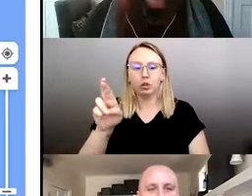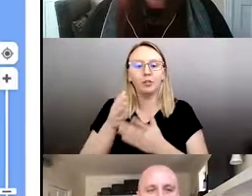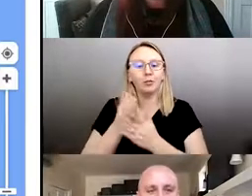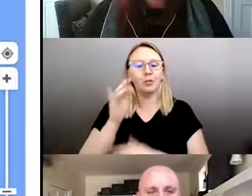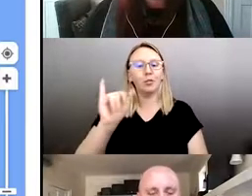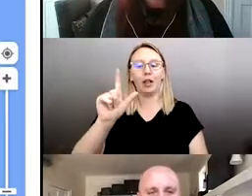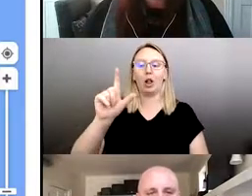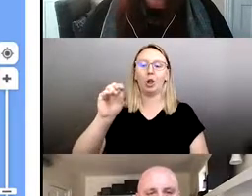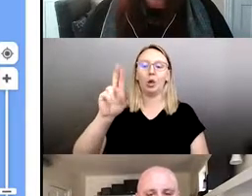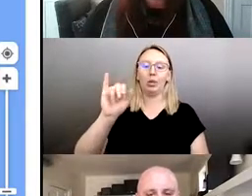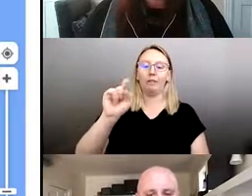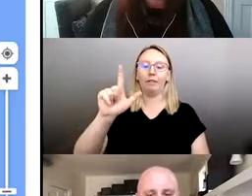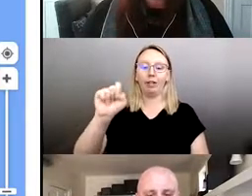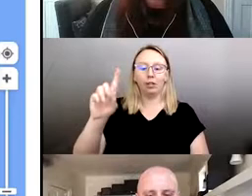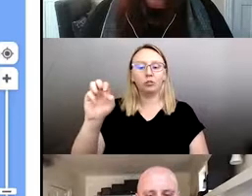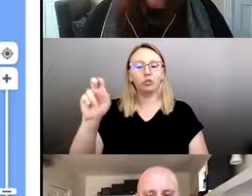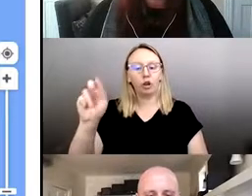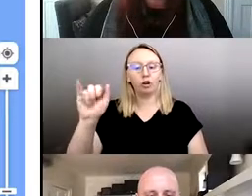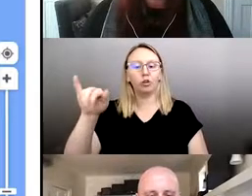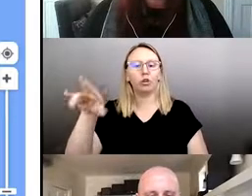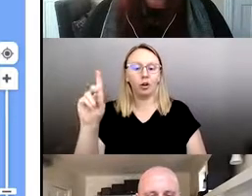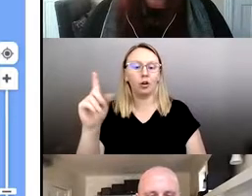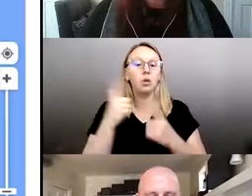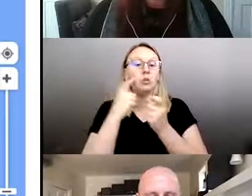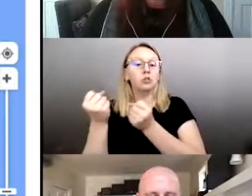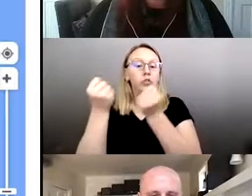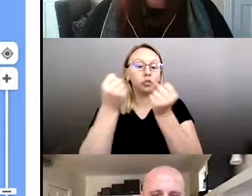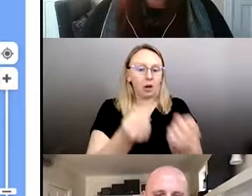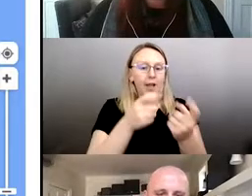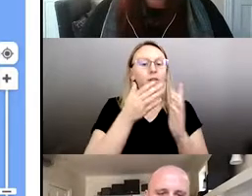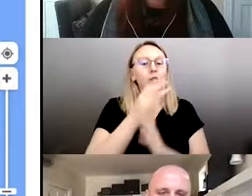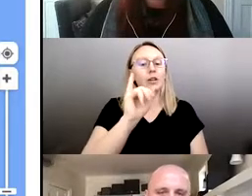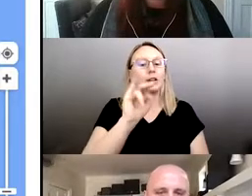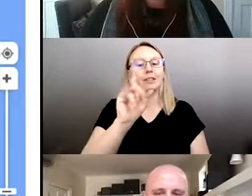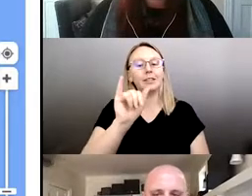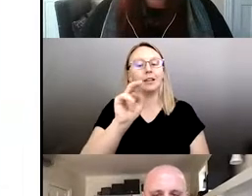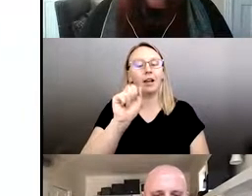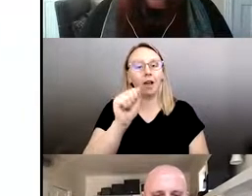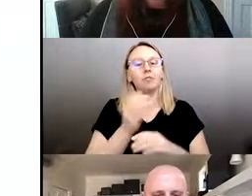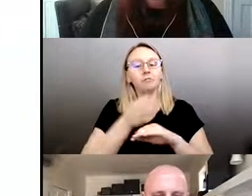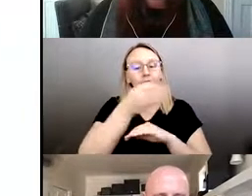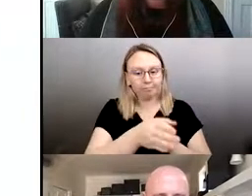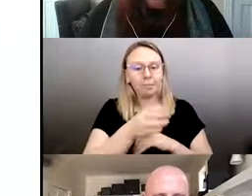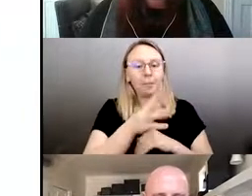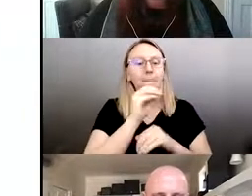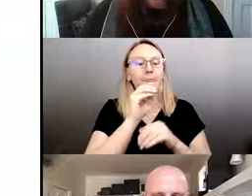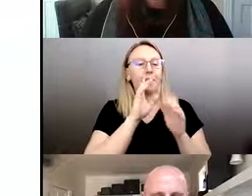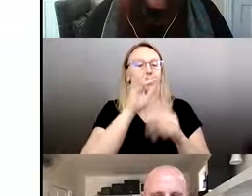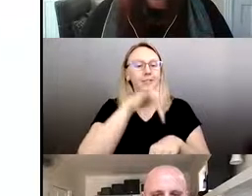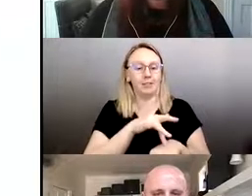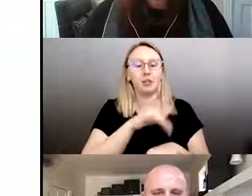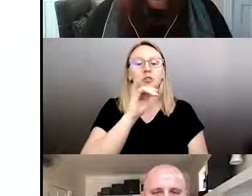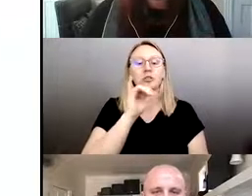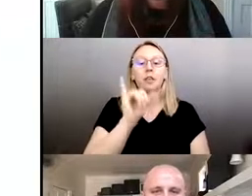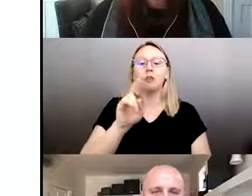the Indiana-Illinois border to our destination, the Roger Brown Study Collection. I've asked Valerie to offer a